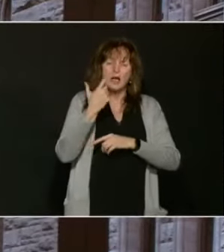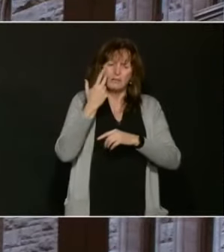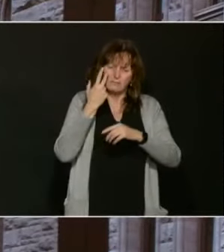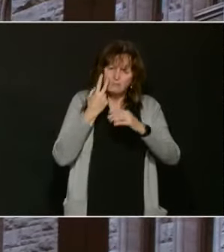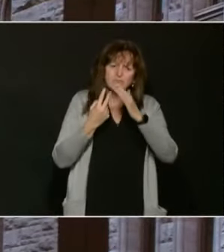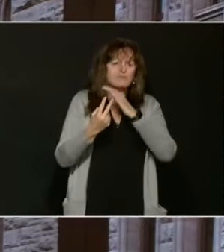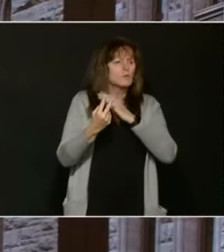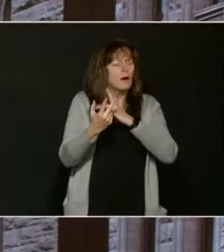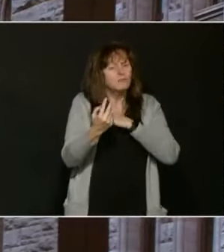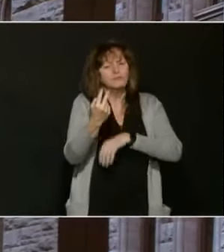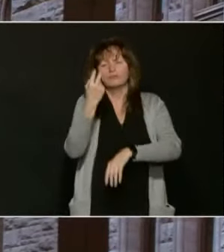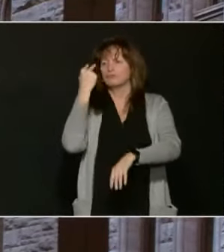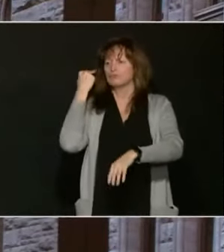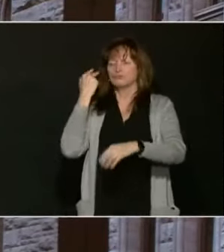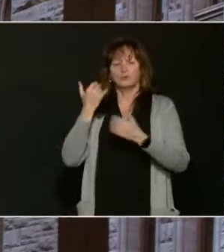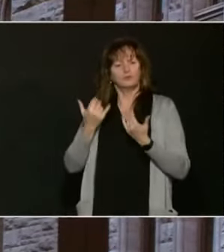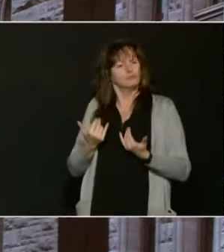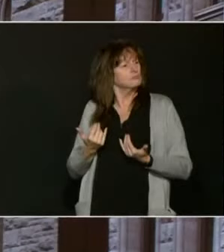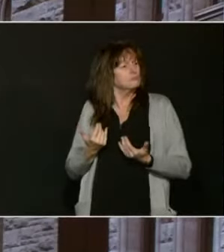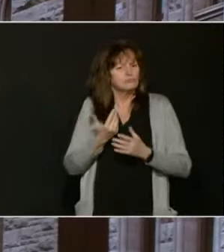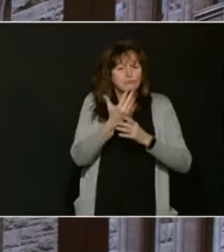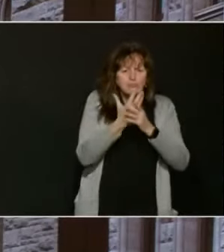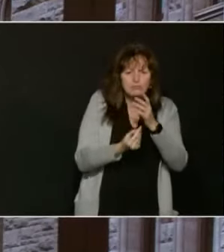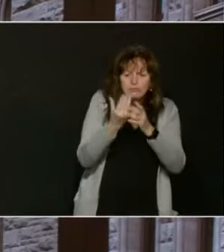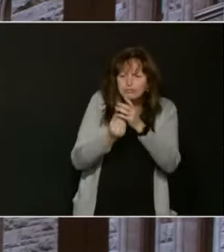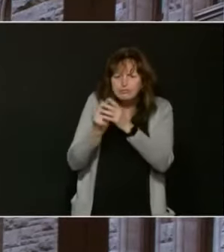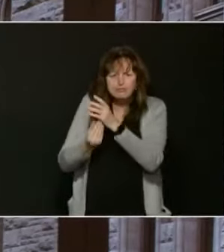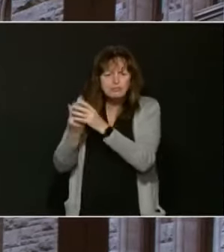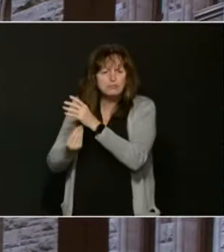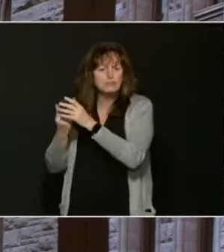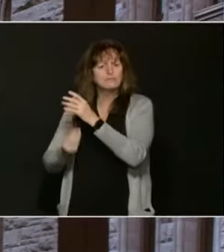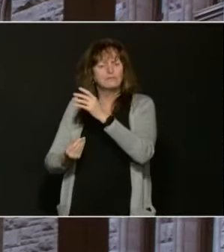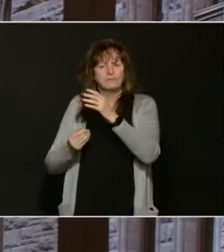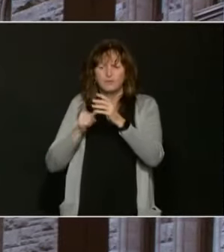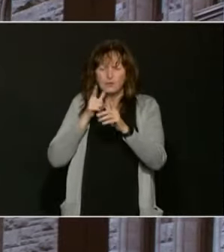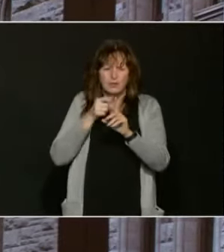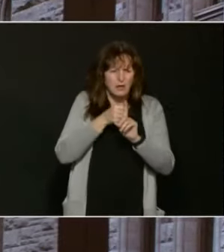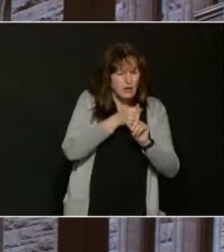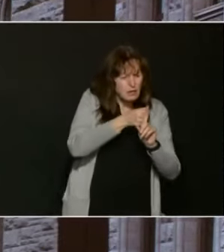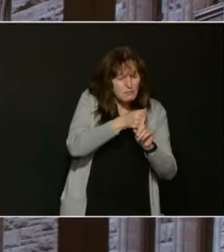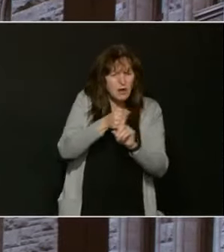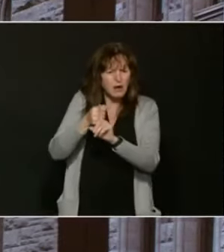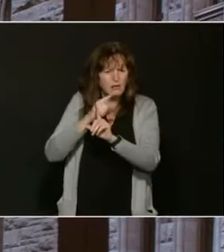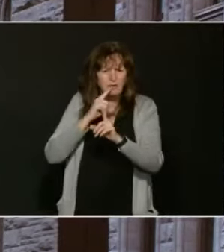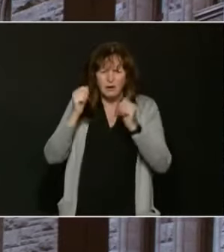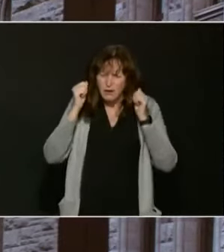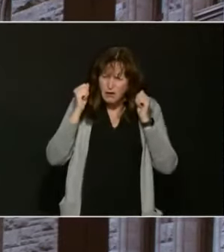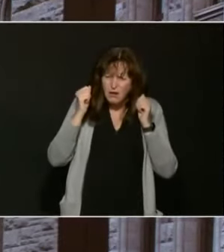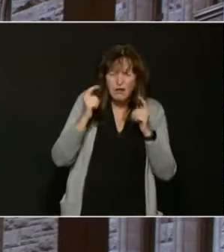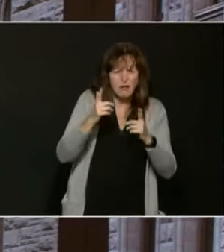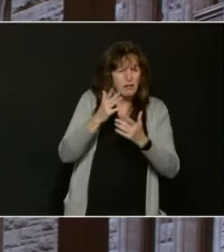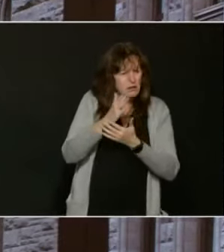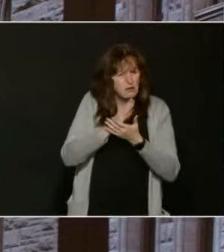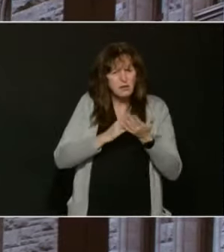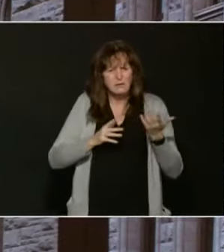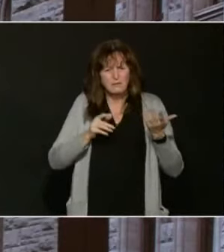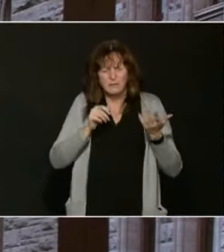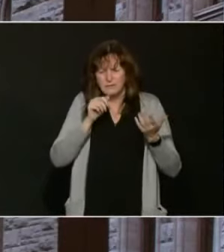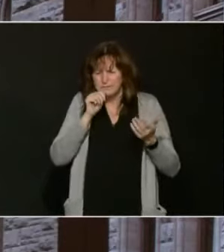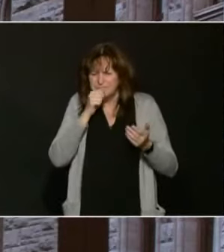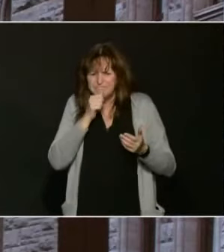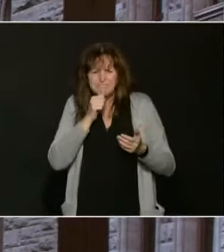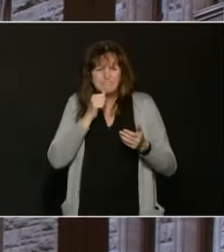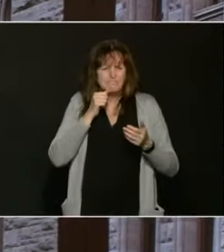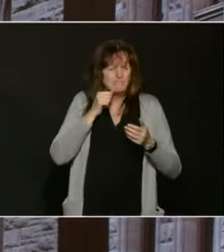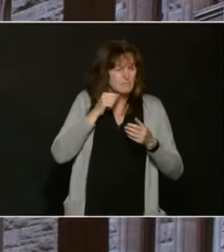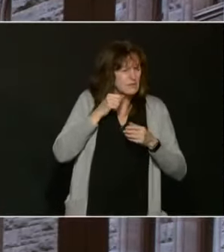everybody. I mean everybody, and some of us has more than others. It's been a tough time. It's been a different time, and it's